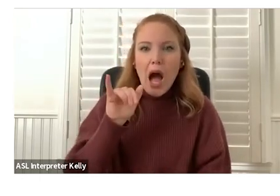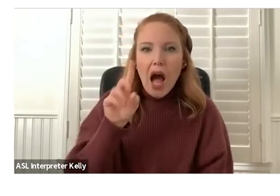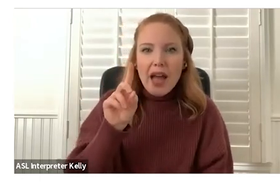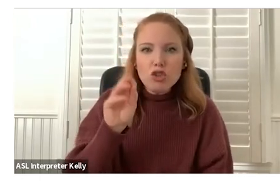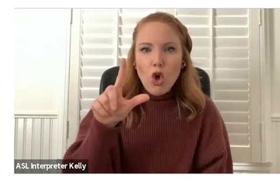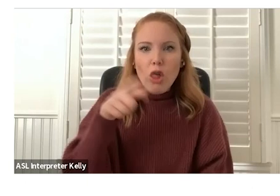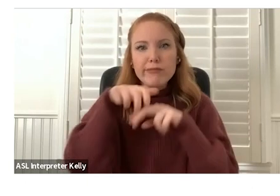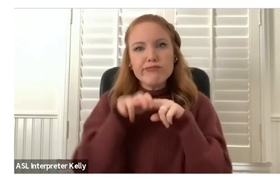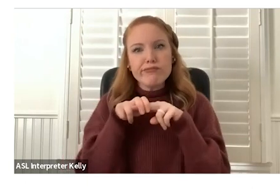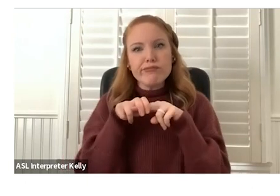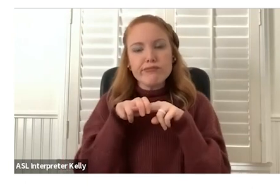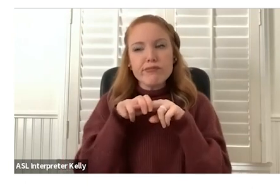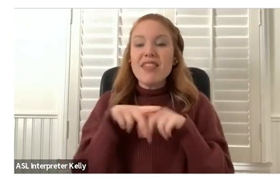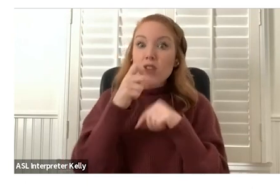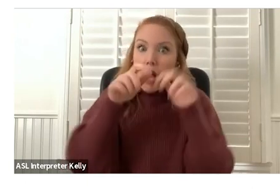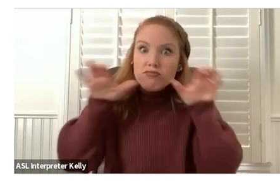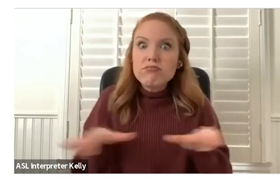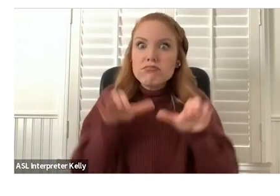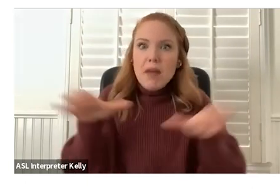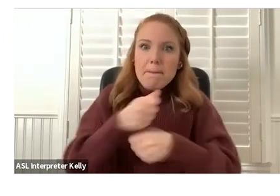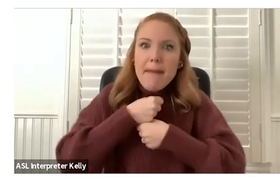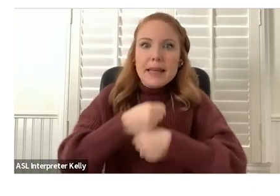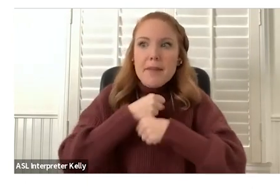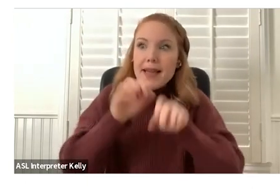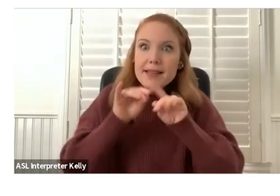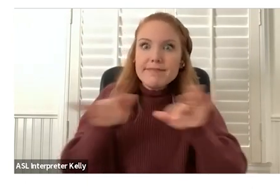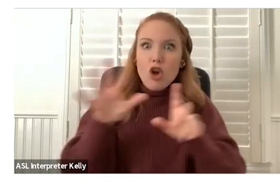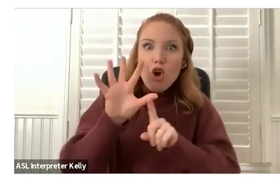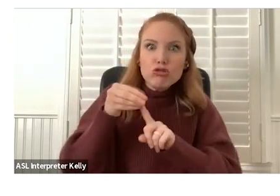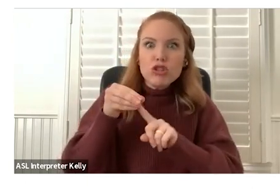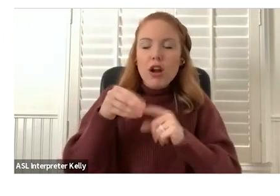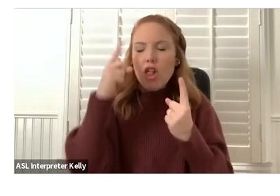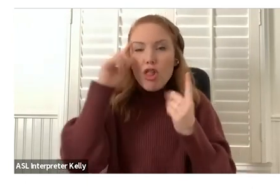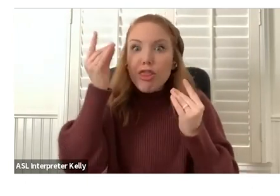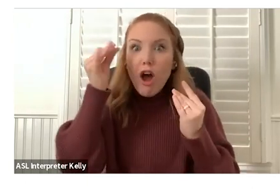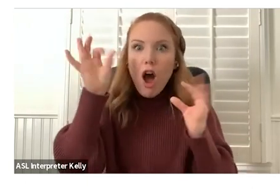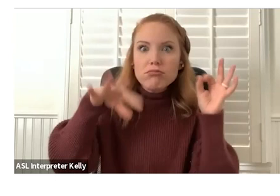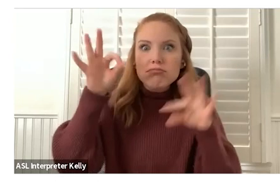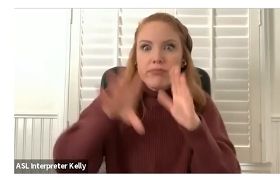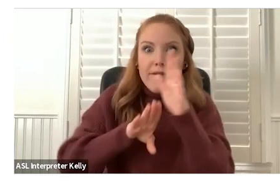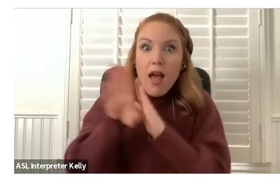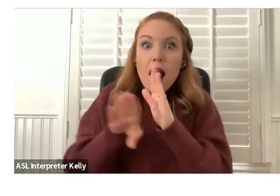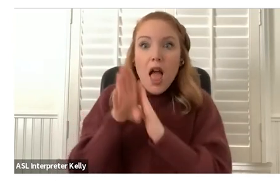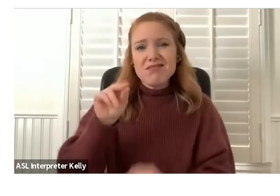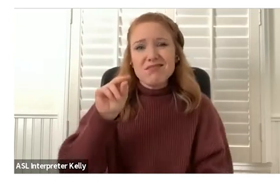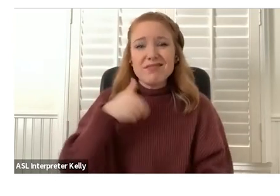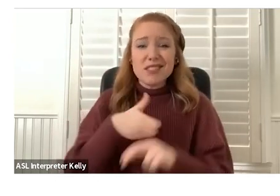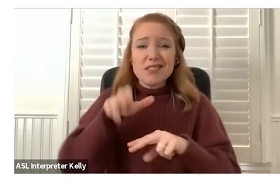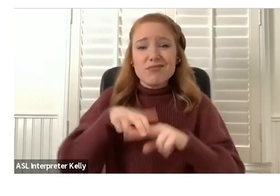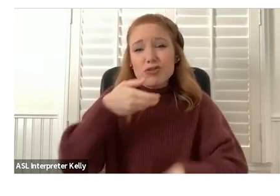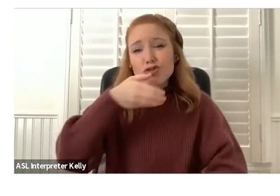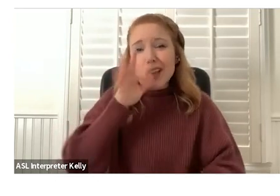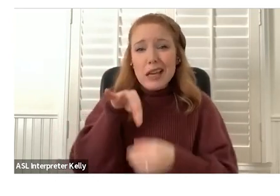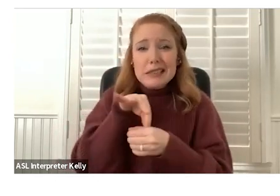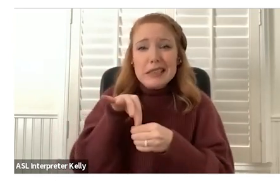the botanist, the naturalist, the artist, the writer, actively producing knowledge. And therefore, the myth there was